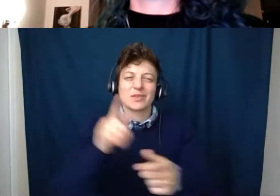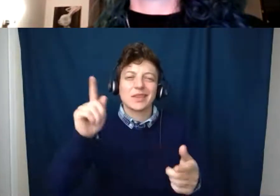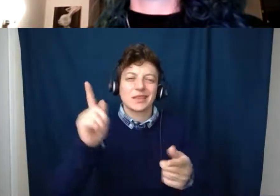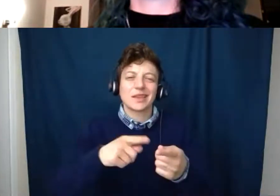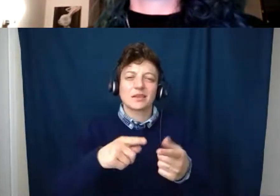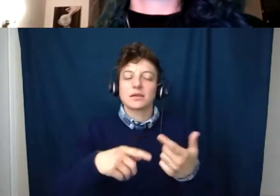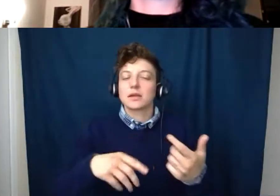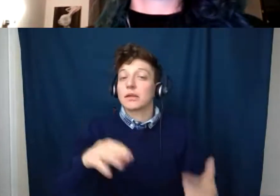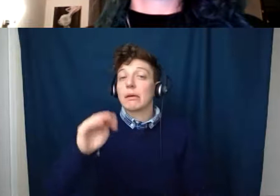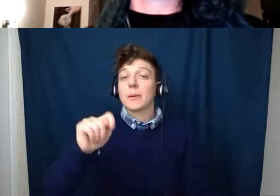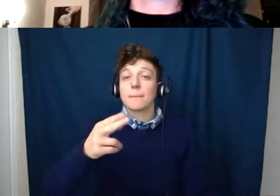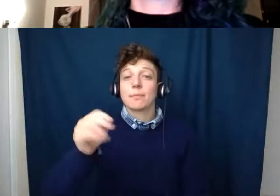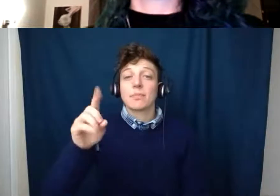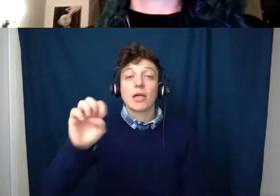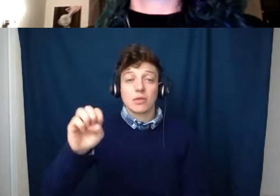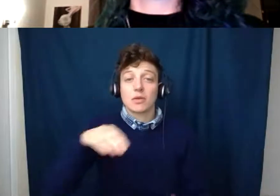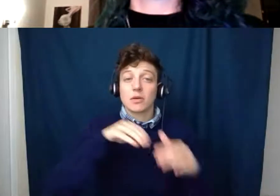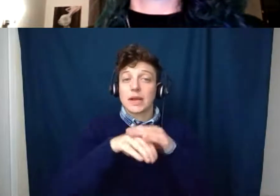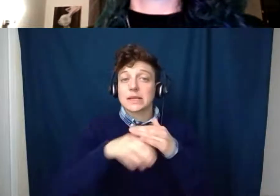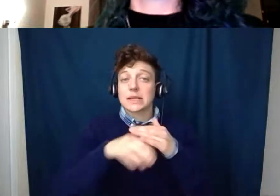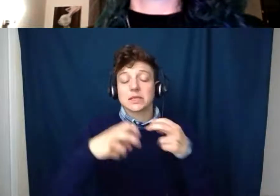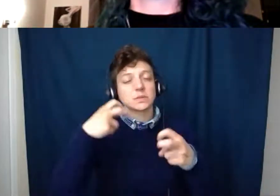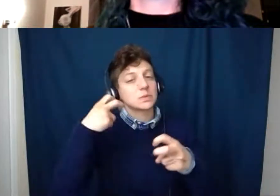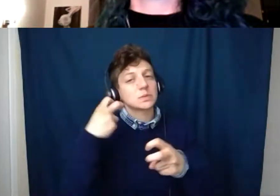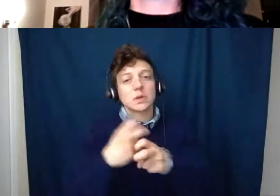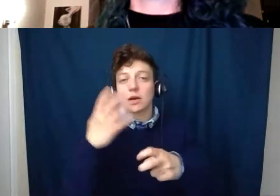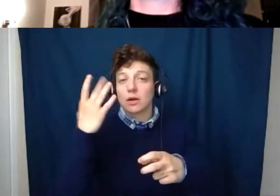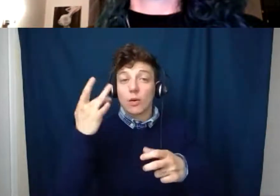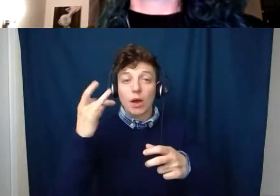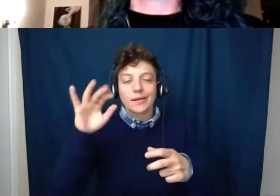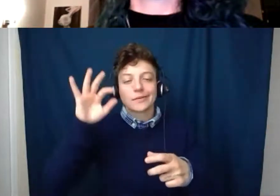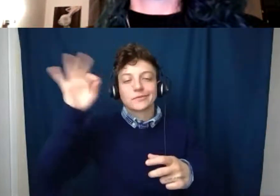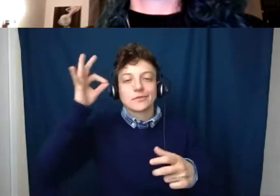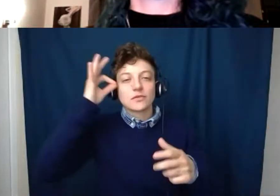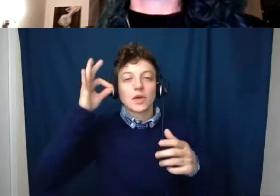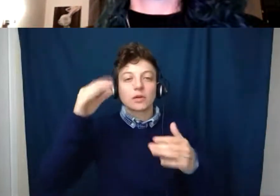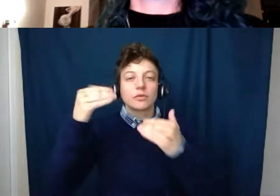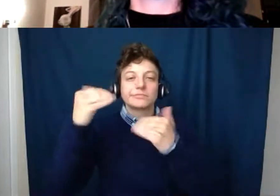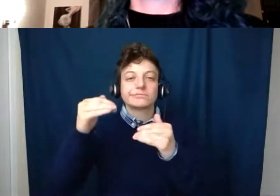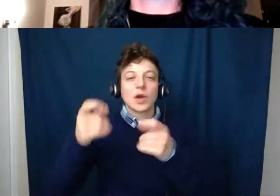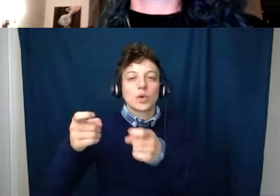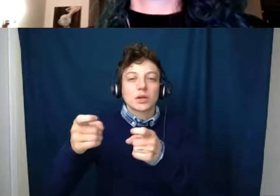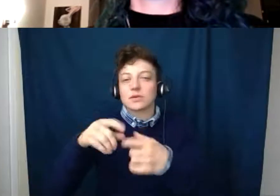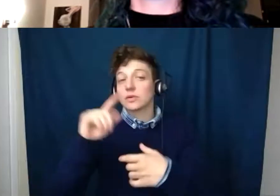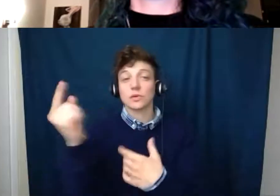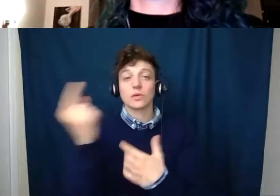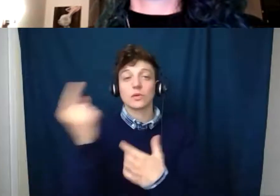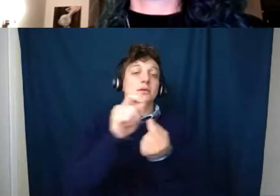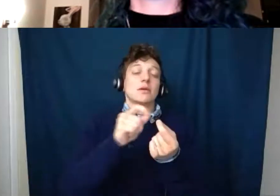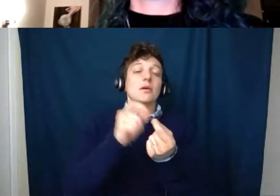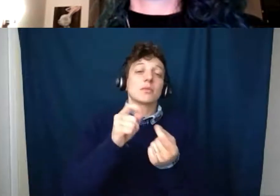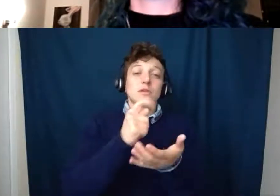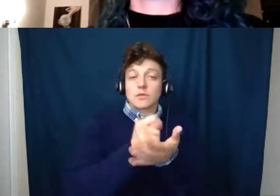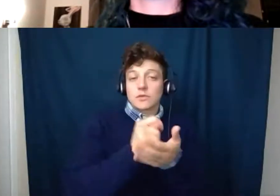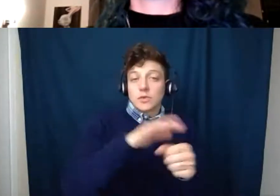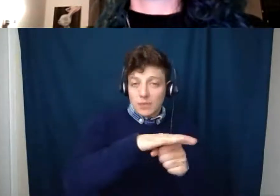really tough because of the federal regulations. Only certain treatment centers that are like dedicated methadone